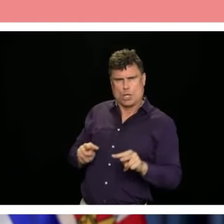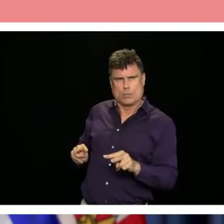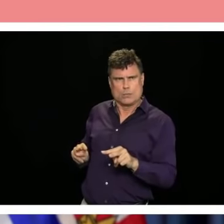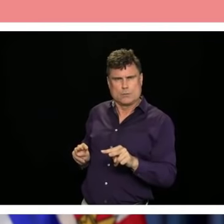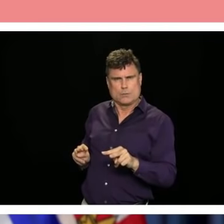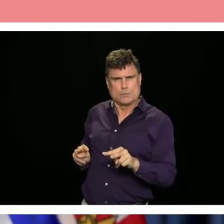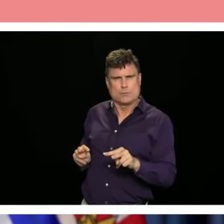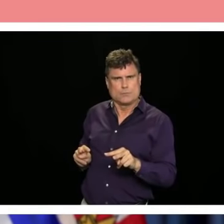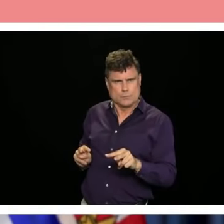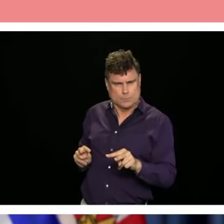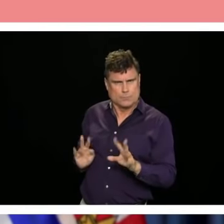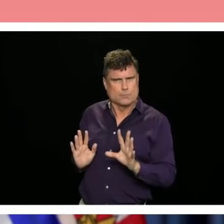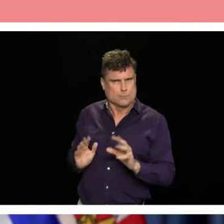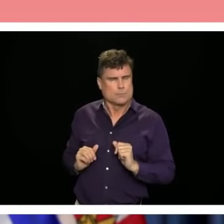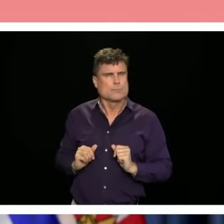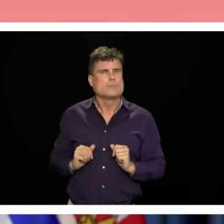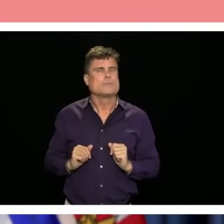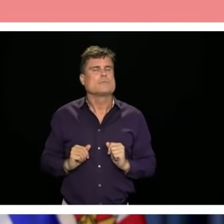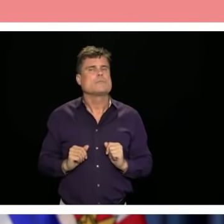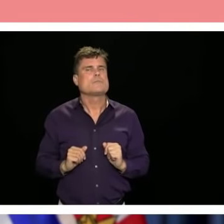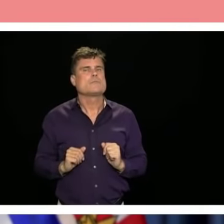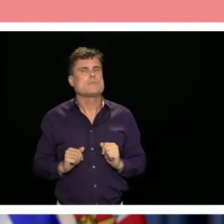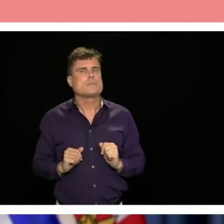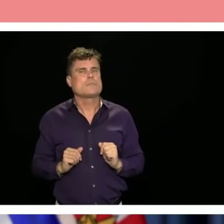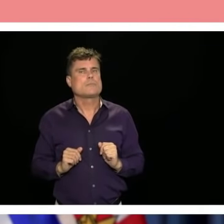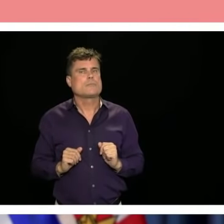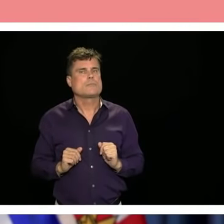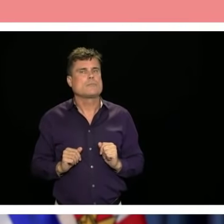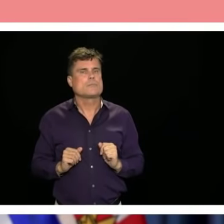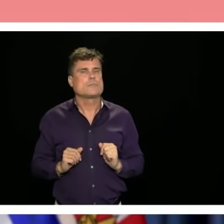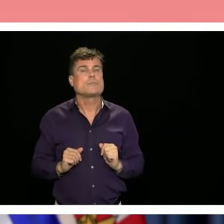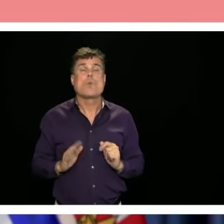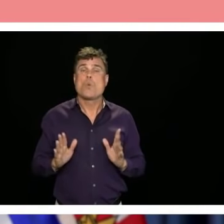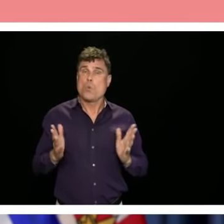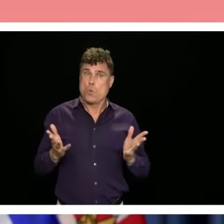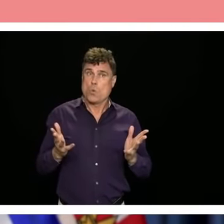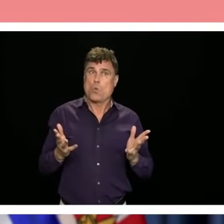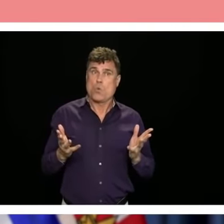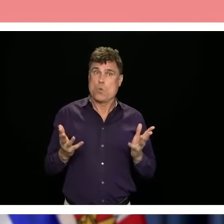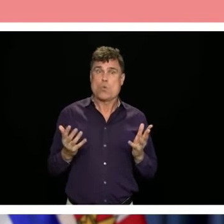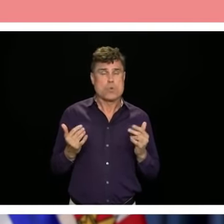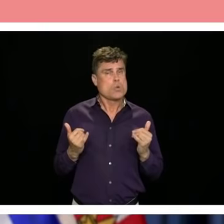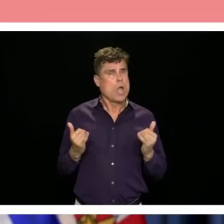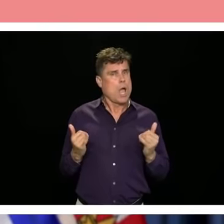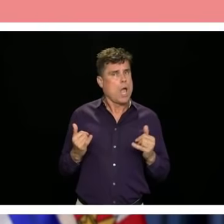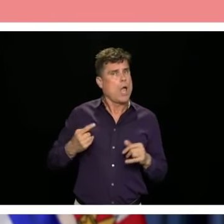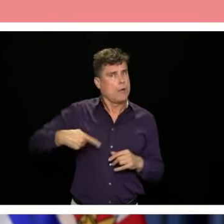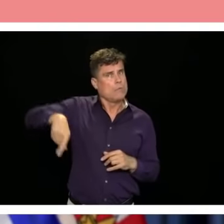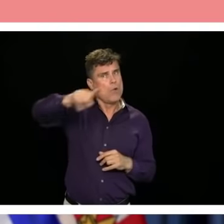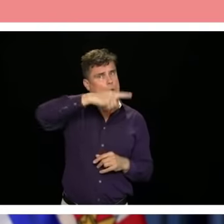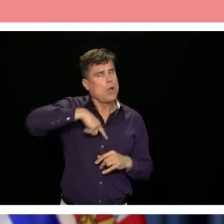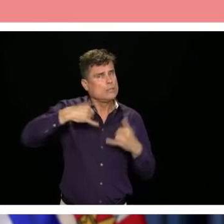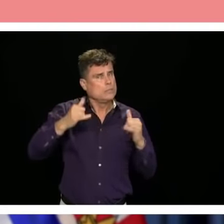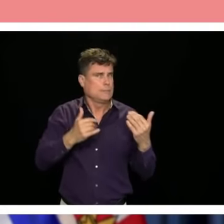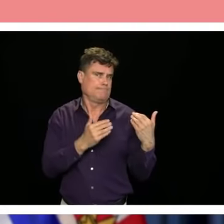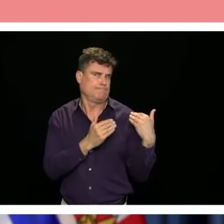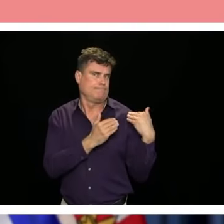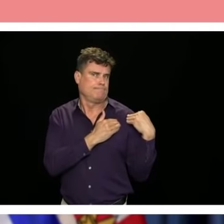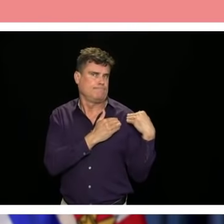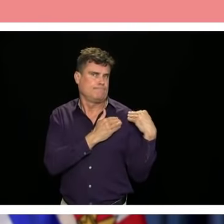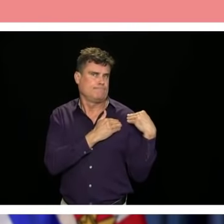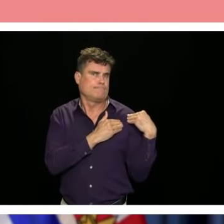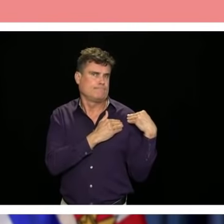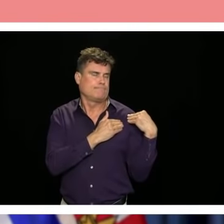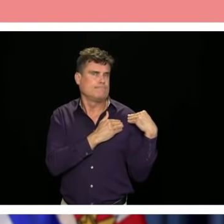Vancouver Coastal Health, where the early transmission occurred at the beginning, you'll know that the greatest number of cases were in Vancouver Coastal Health, and that was linked